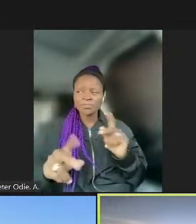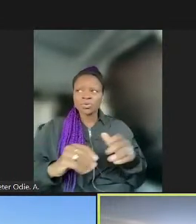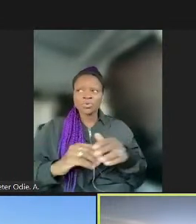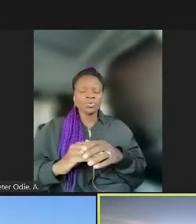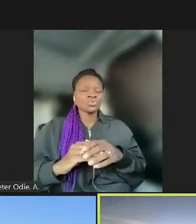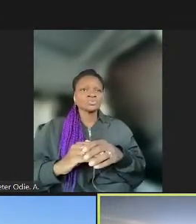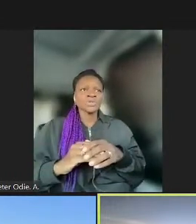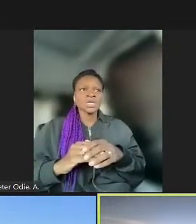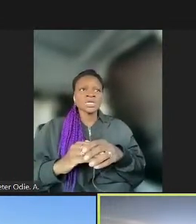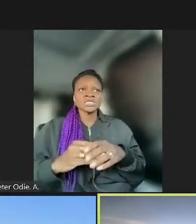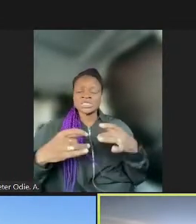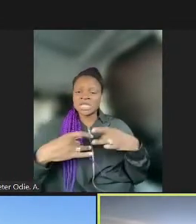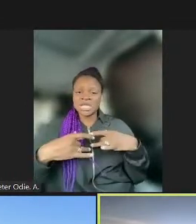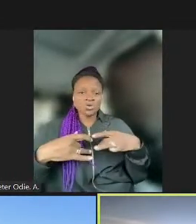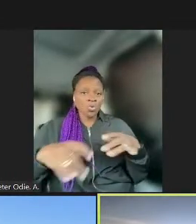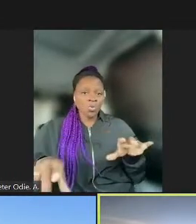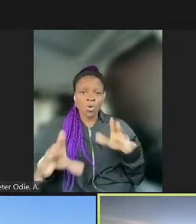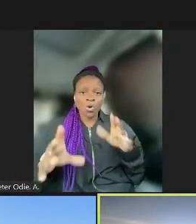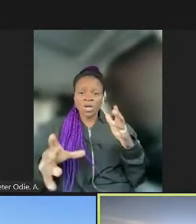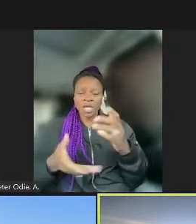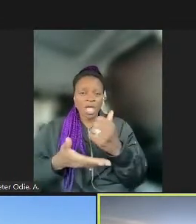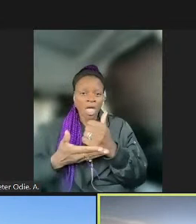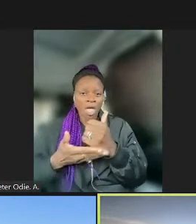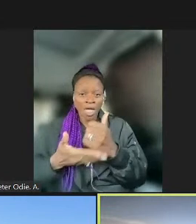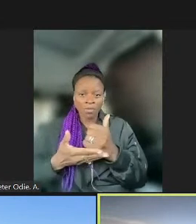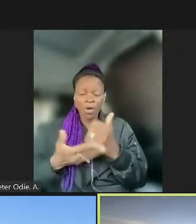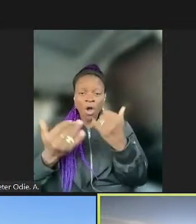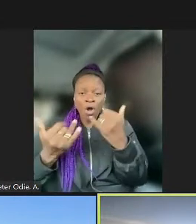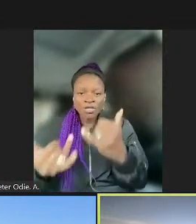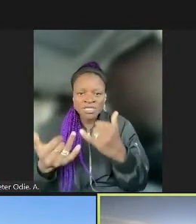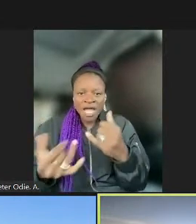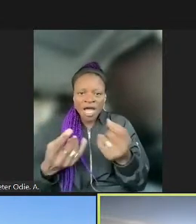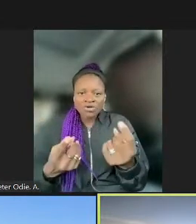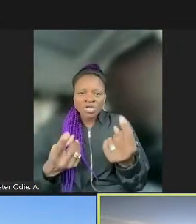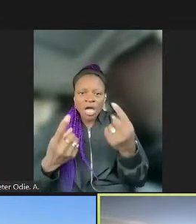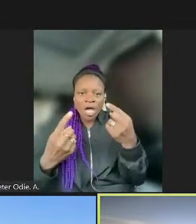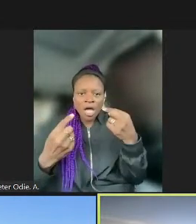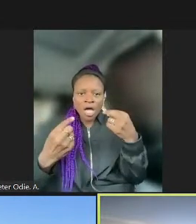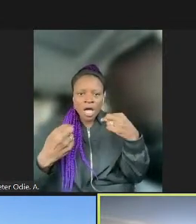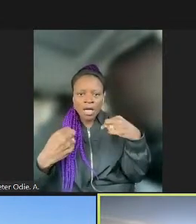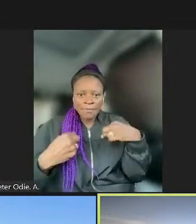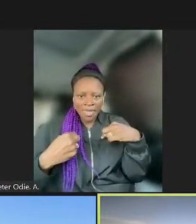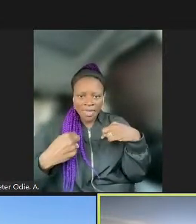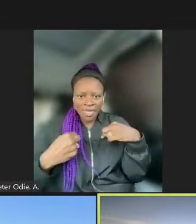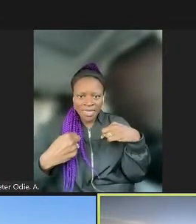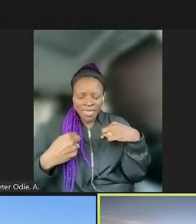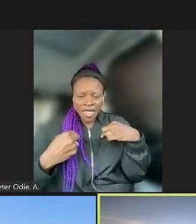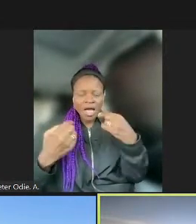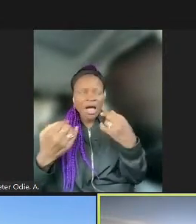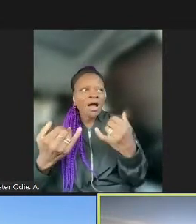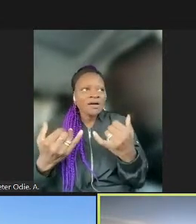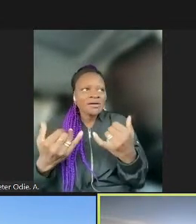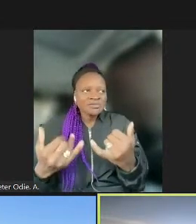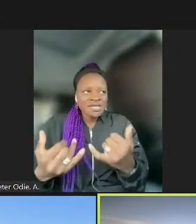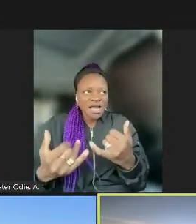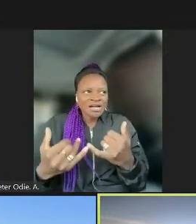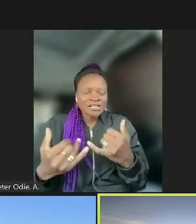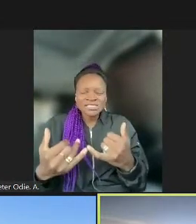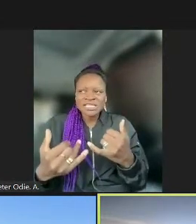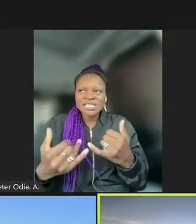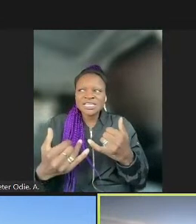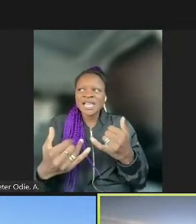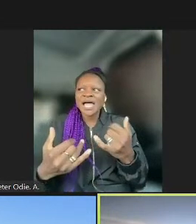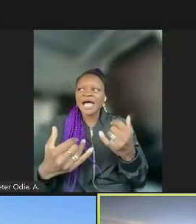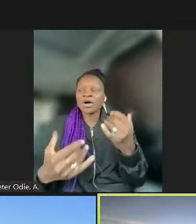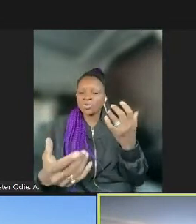due to COVID and now are coming to attention, are taking up an increased number of hospital